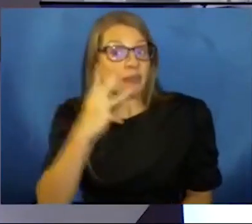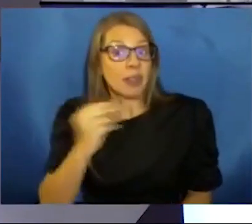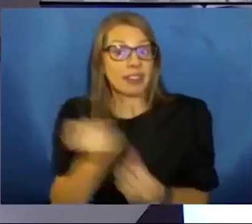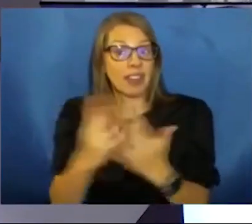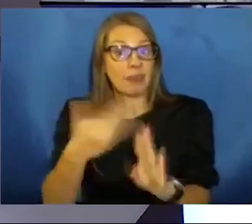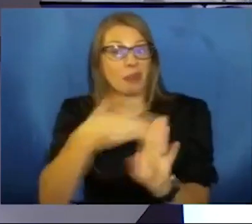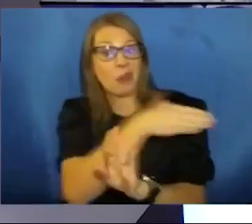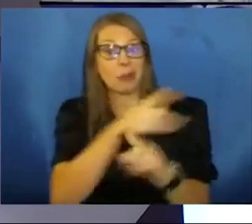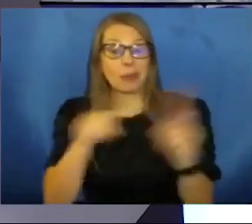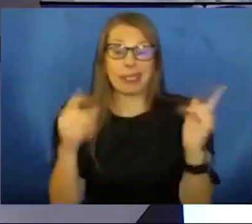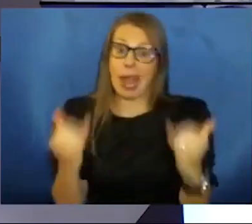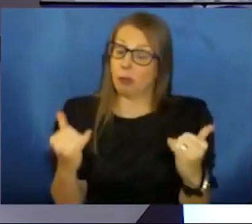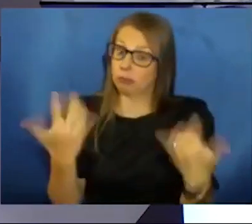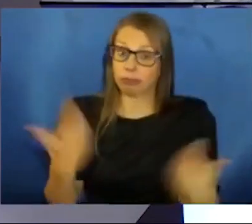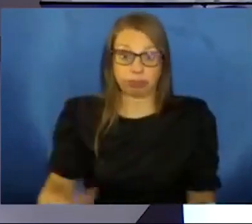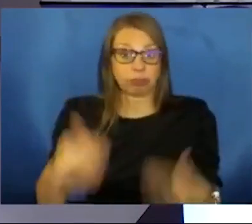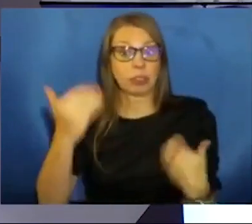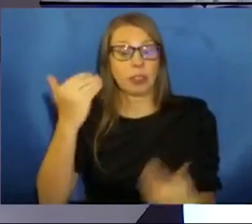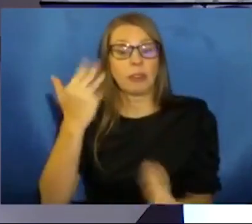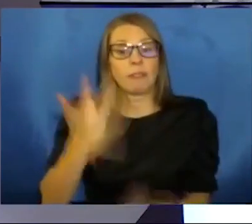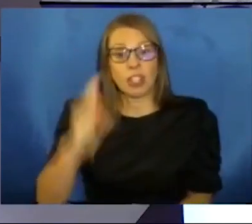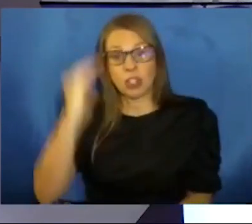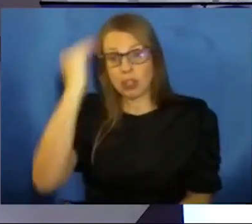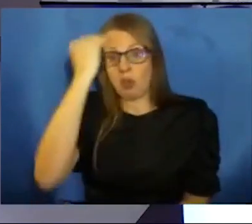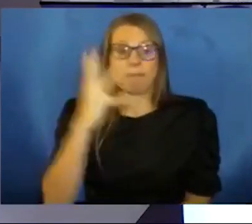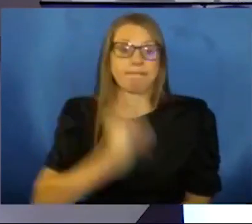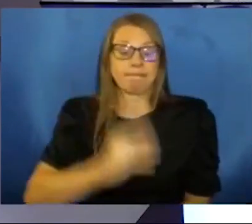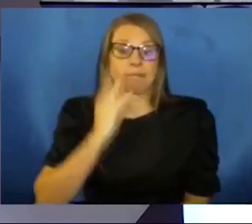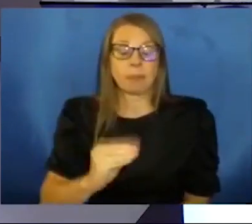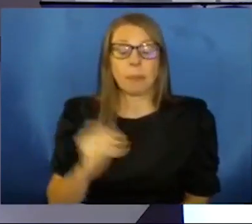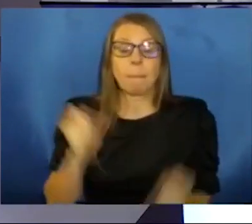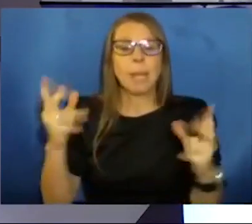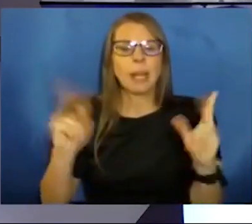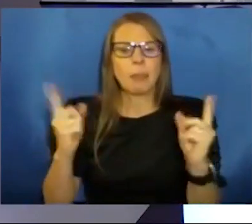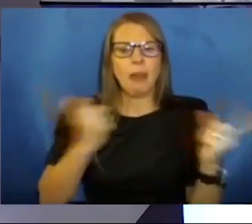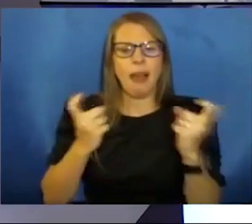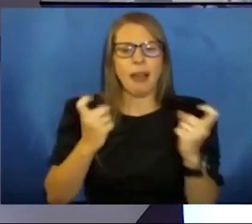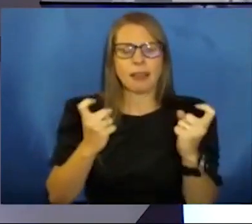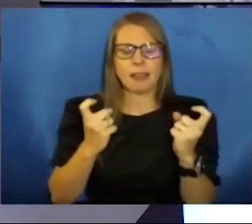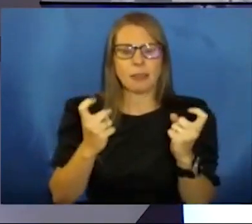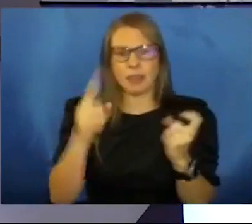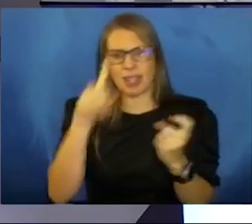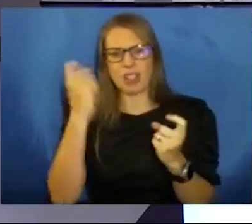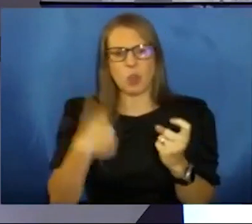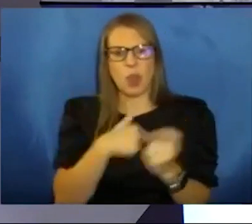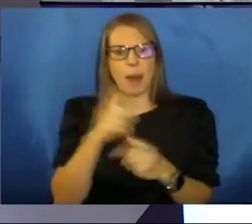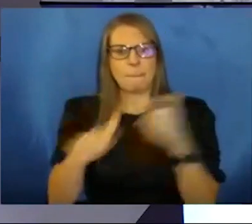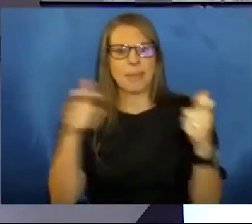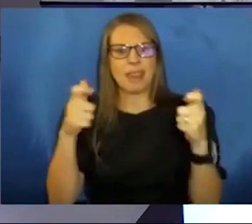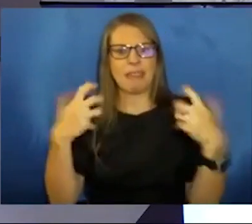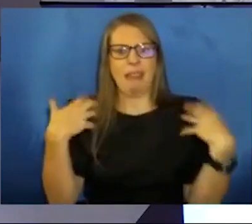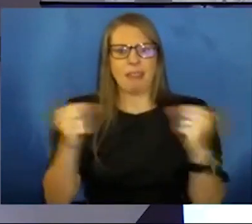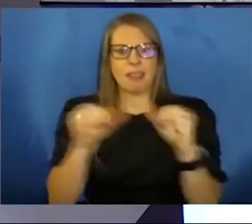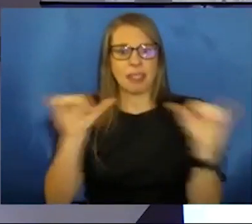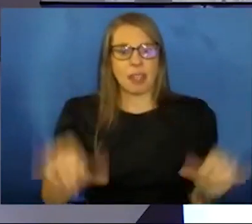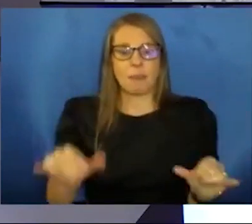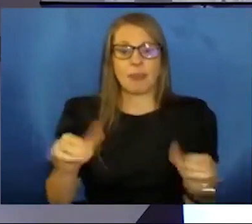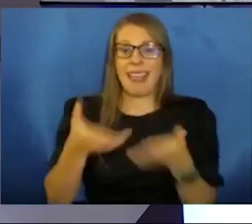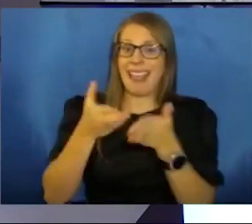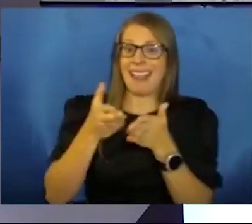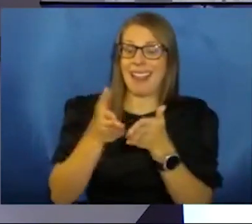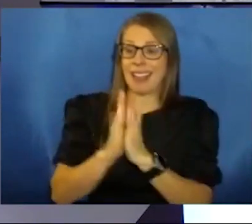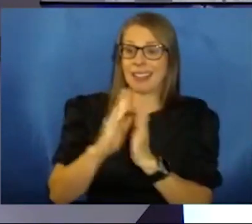And I, you know, I've been in healthcare about 30 years now, and I've not seen anything like this. You've seen it all up until now, right? Well,